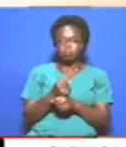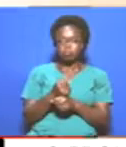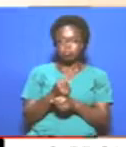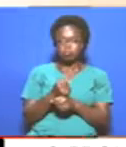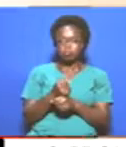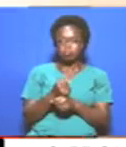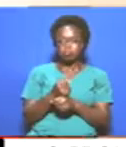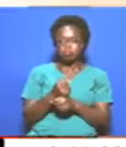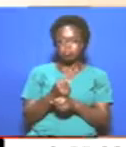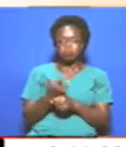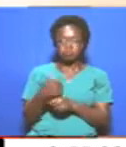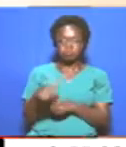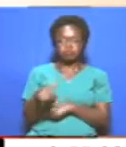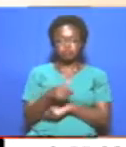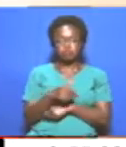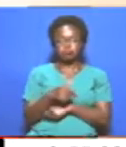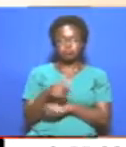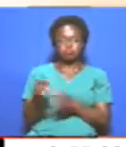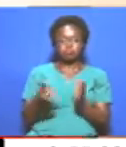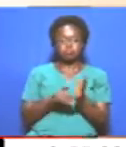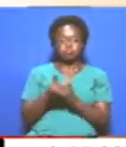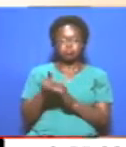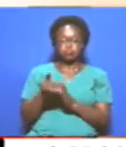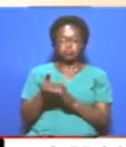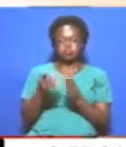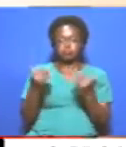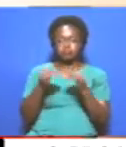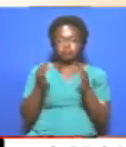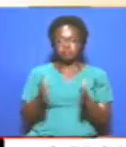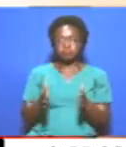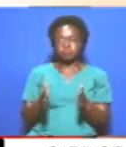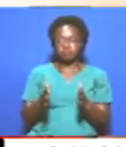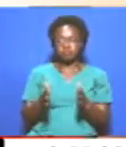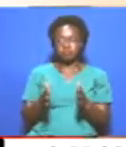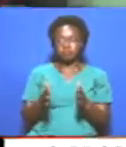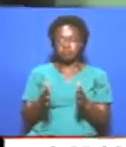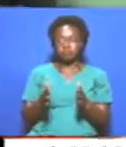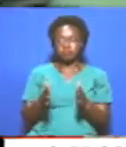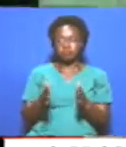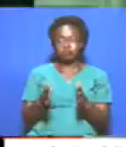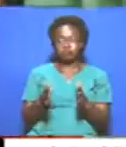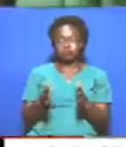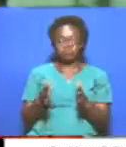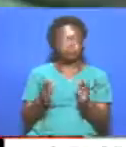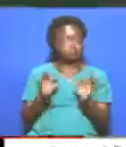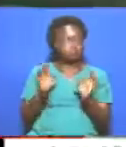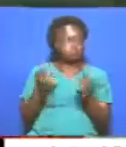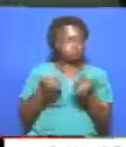We would develop a crop of players who are world-class, just like Angie.